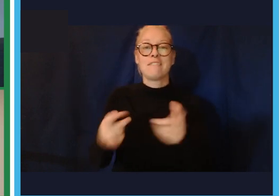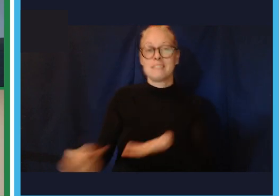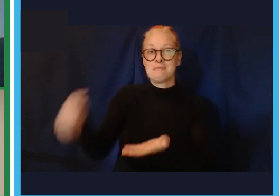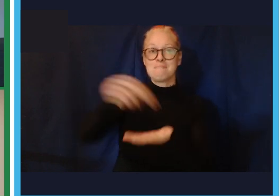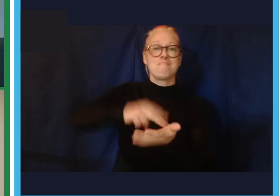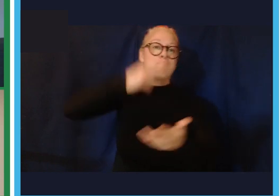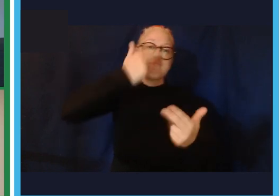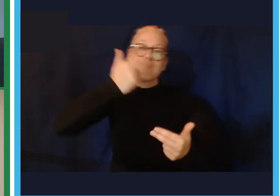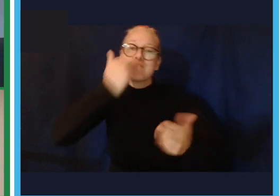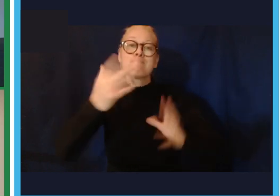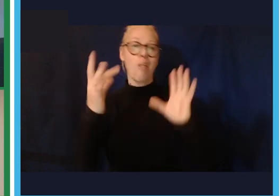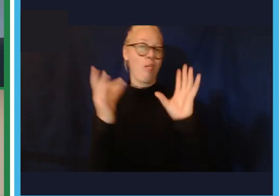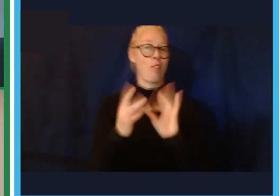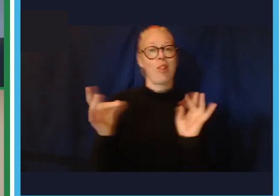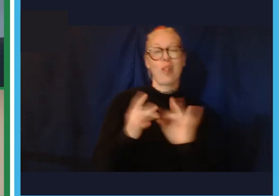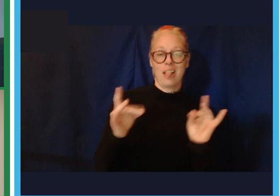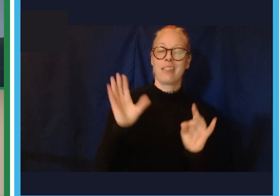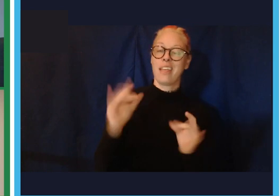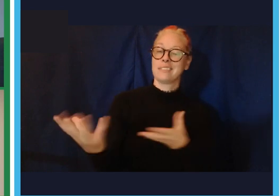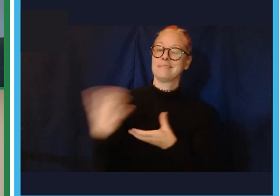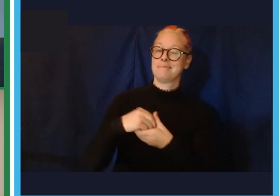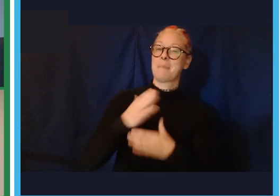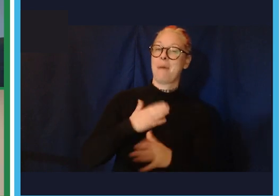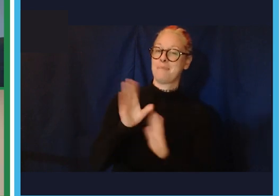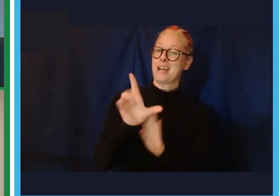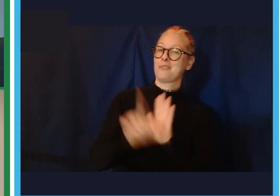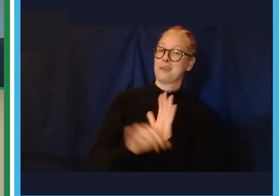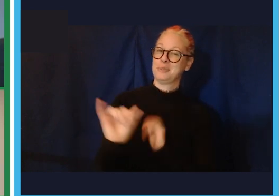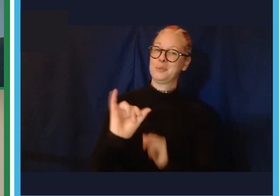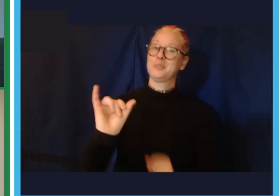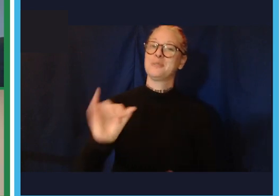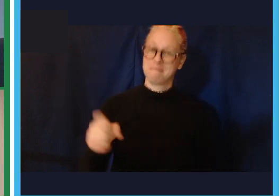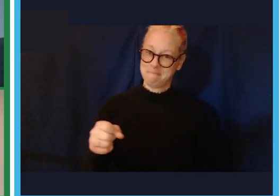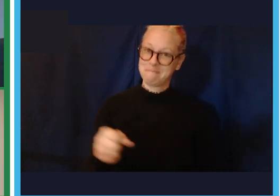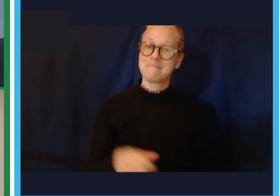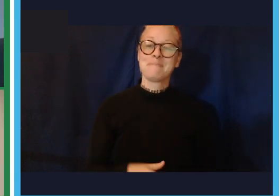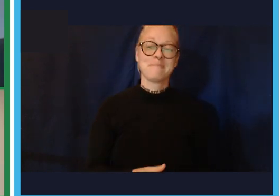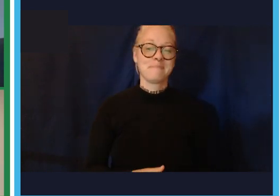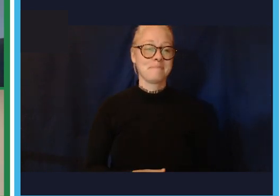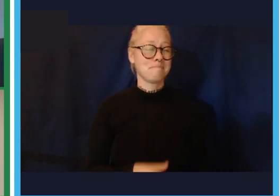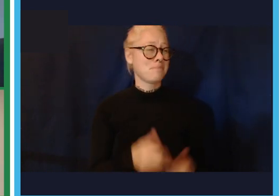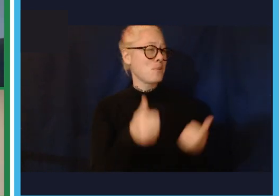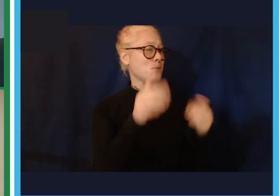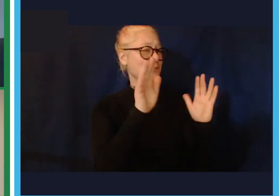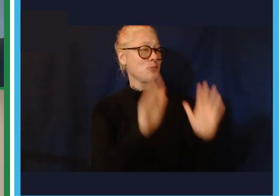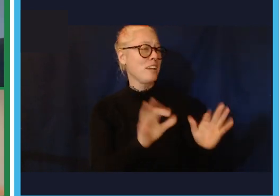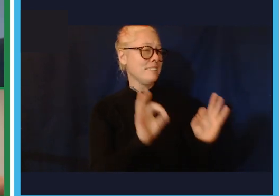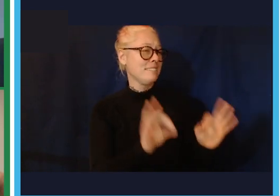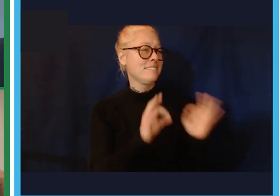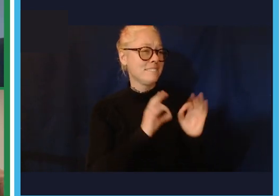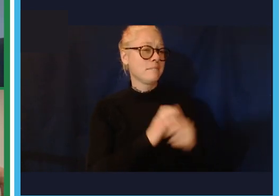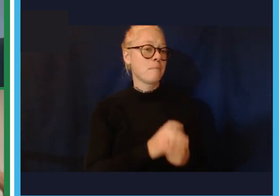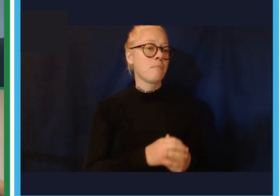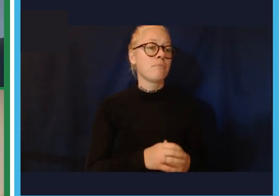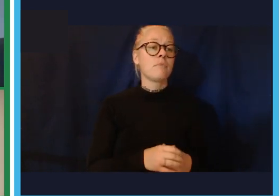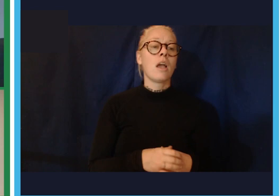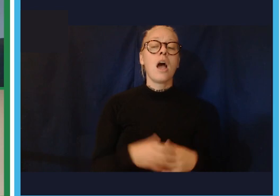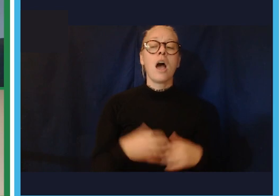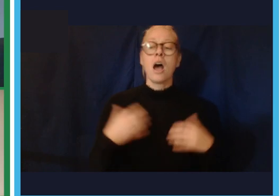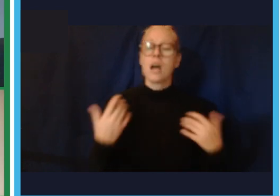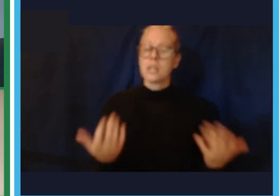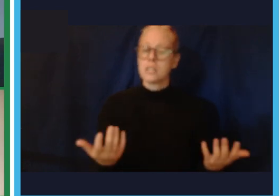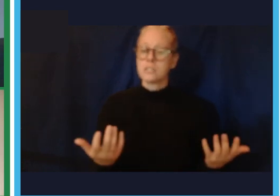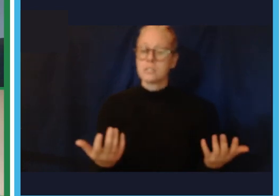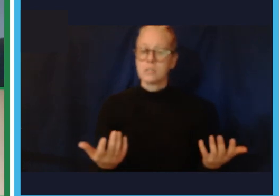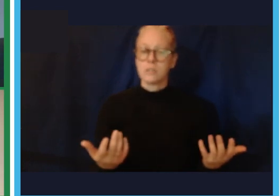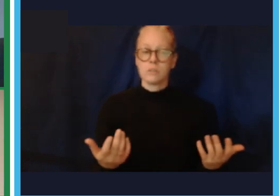we were both actors first, so like the drama of it all is like very appealing, like, you know, like even though we're funny people, we want to